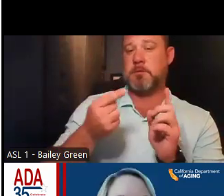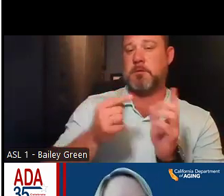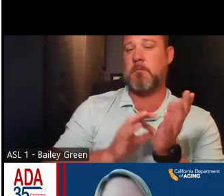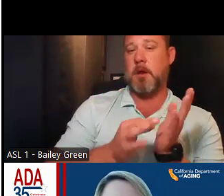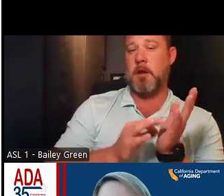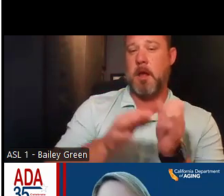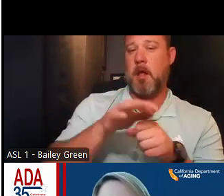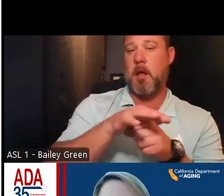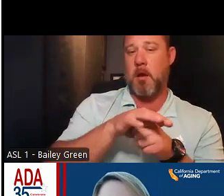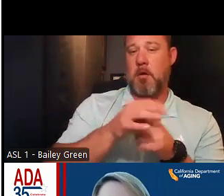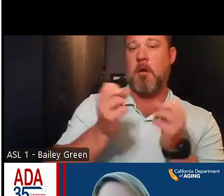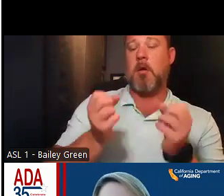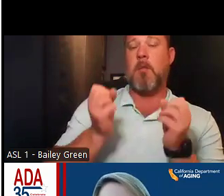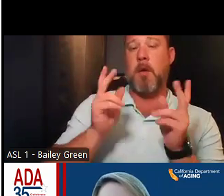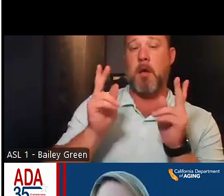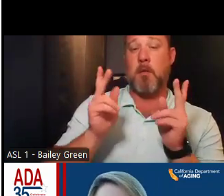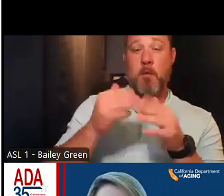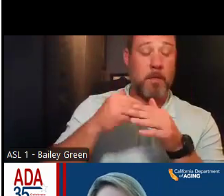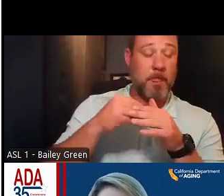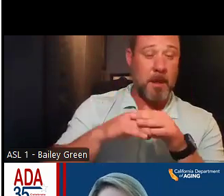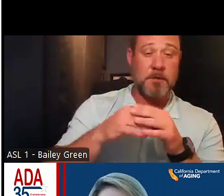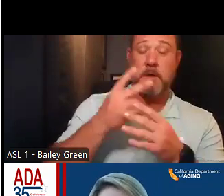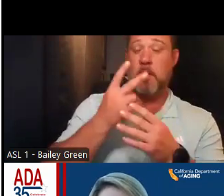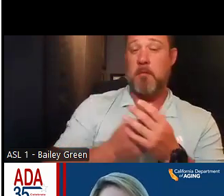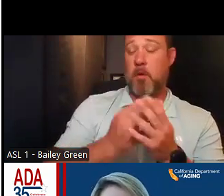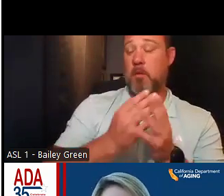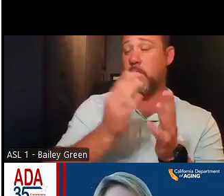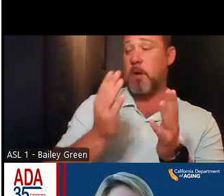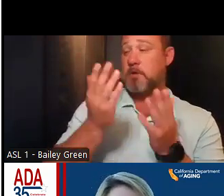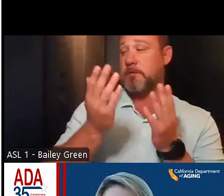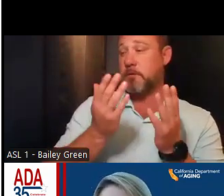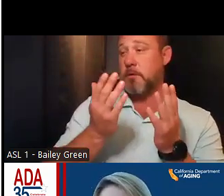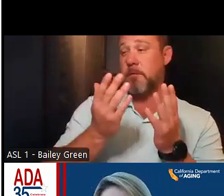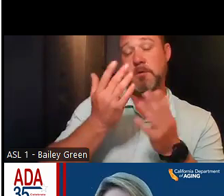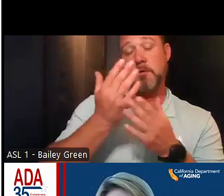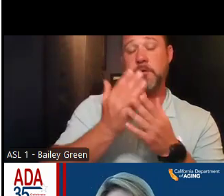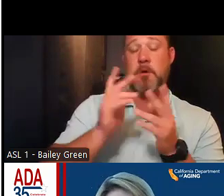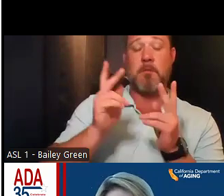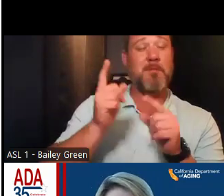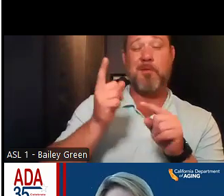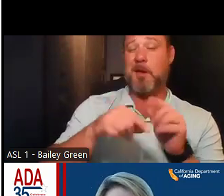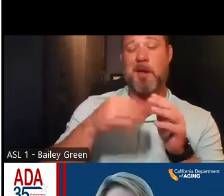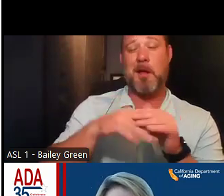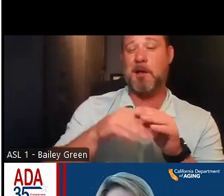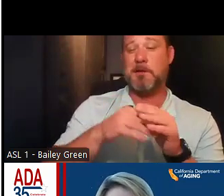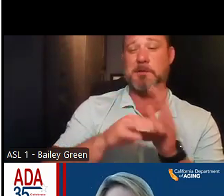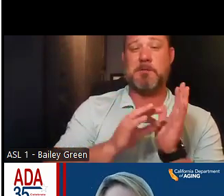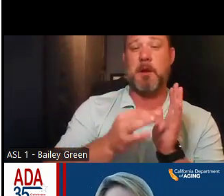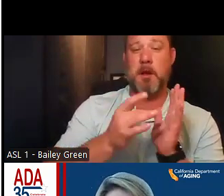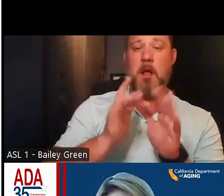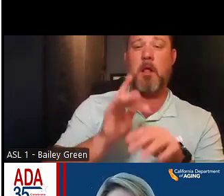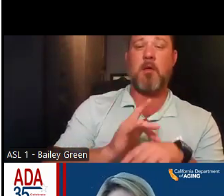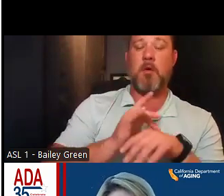Medi-Cal arena. Many people either access both range of services, or some people can't access Medi-Cal and they rely